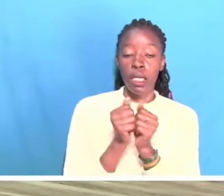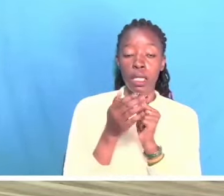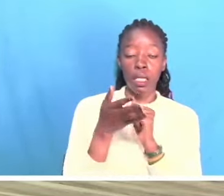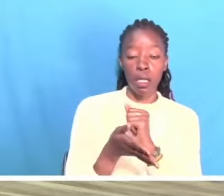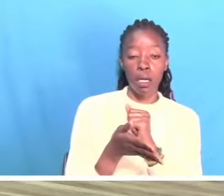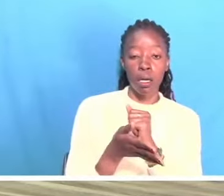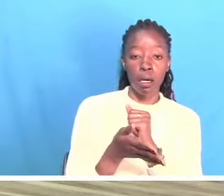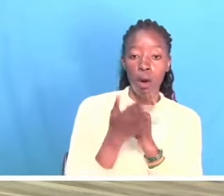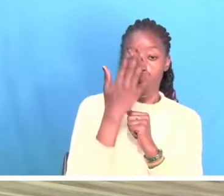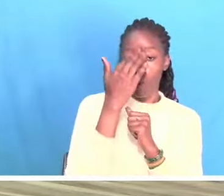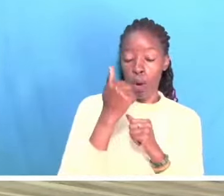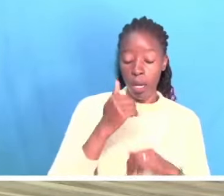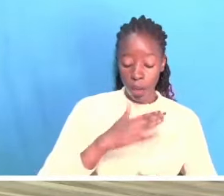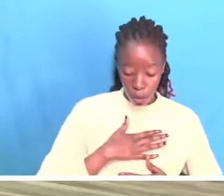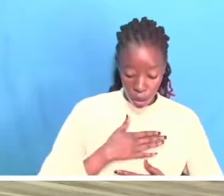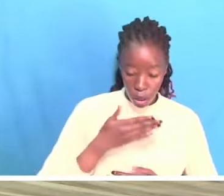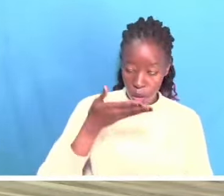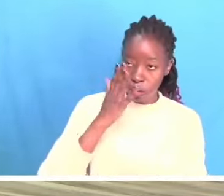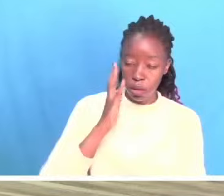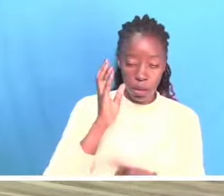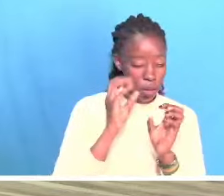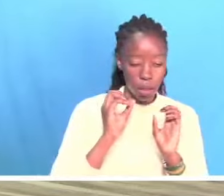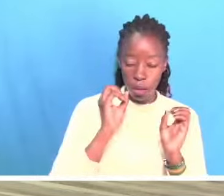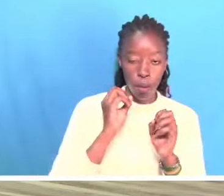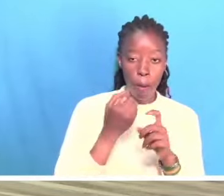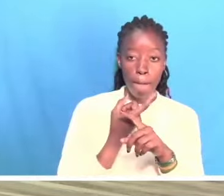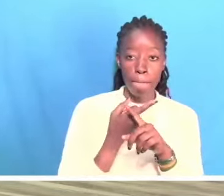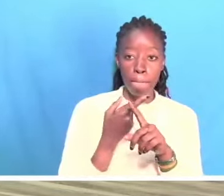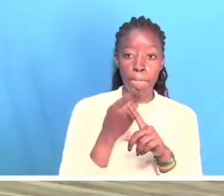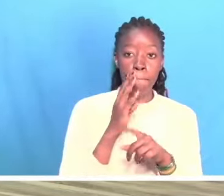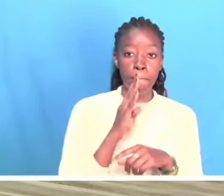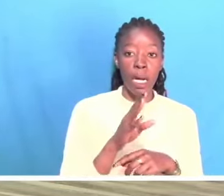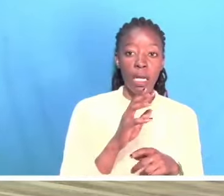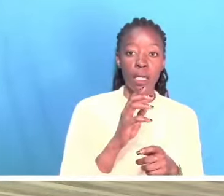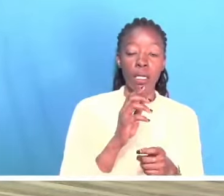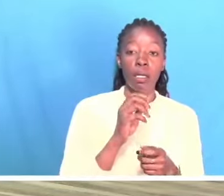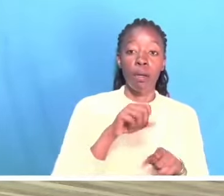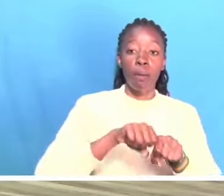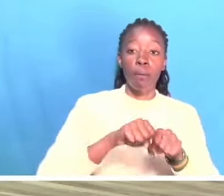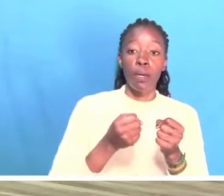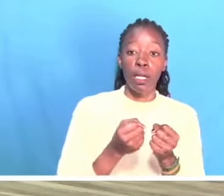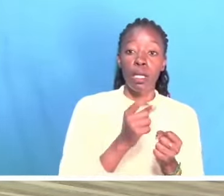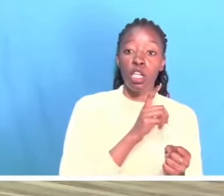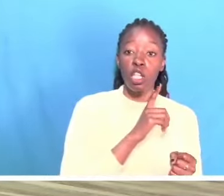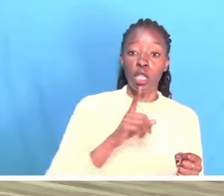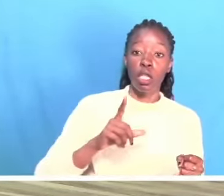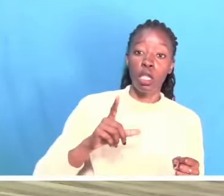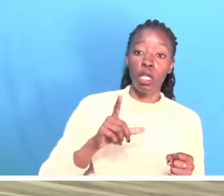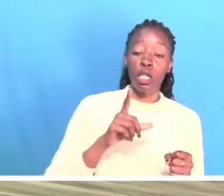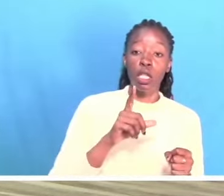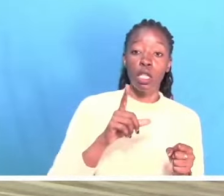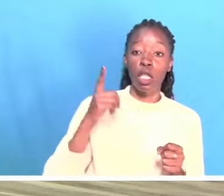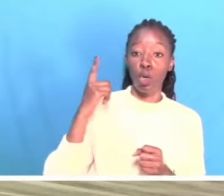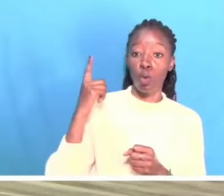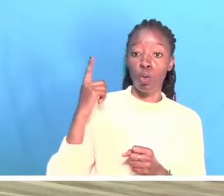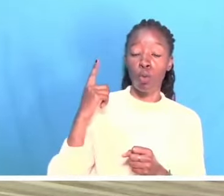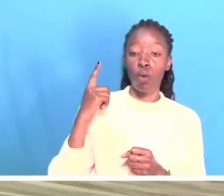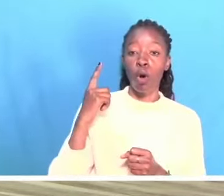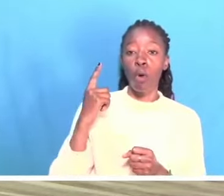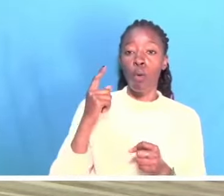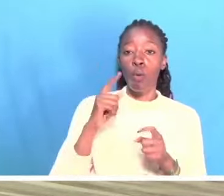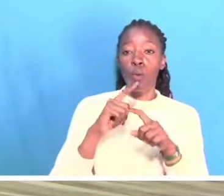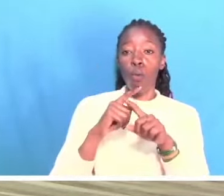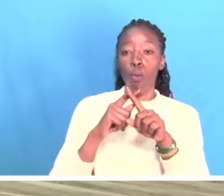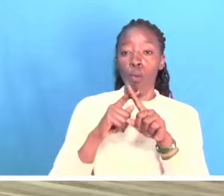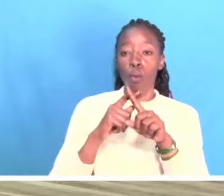Why dishonor God by breaking the law? Why are you not in the fellowship of believers, like the ones introduced here, G2G